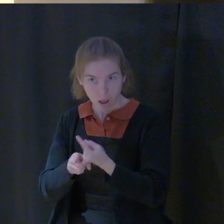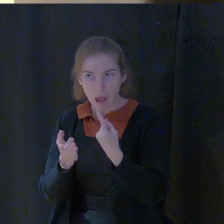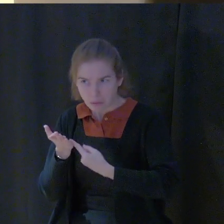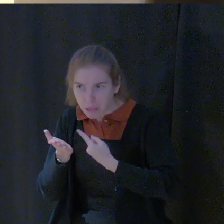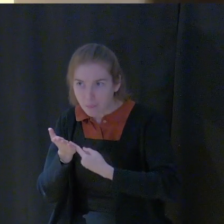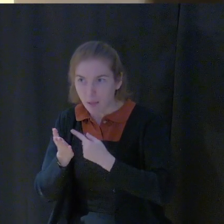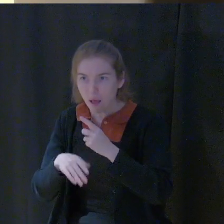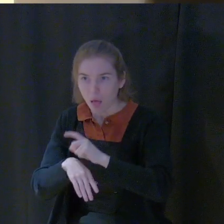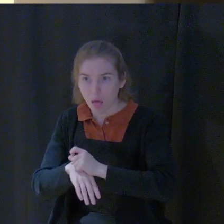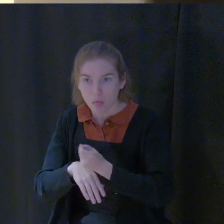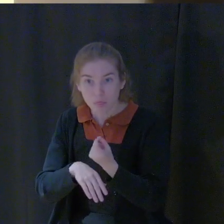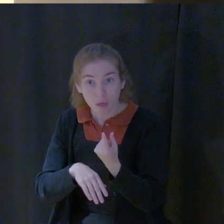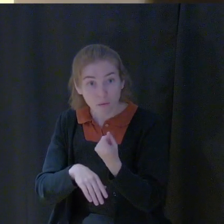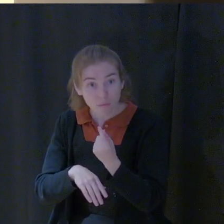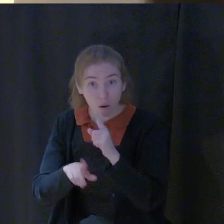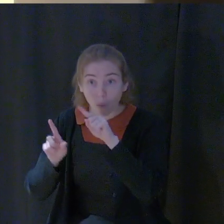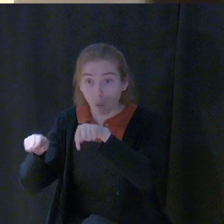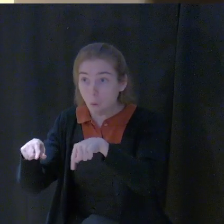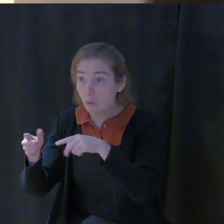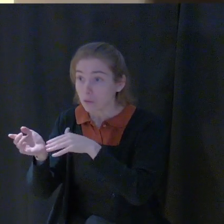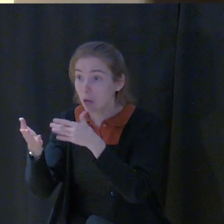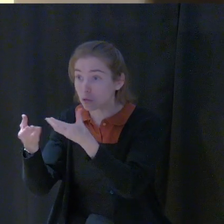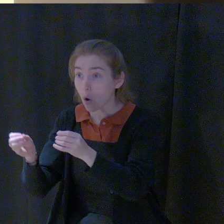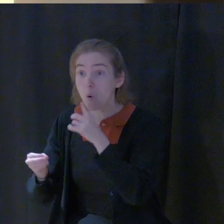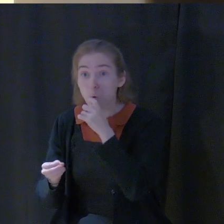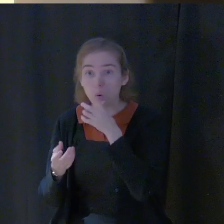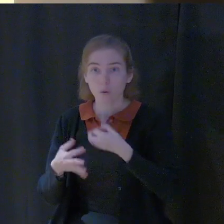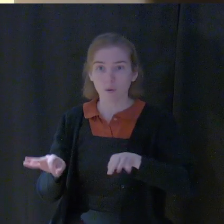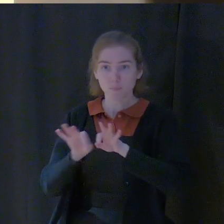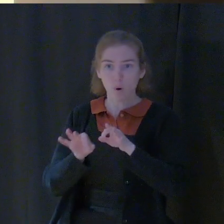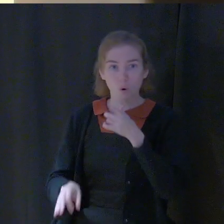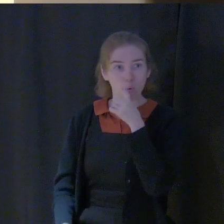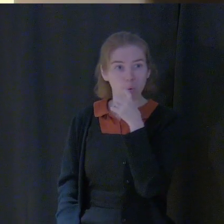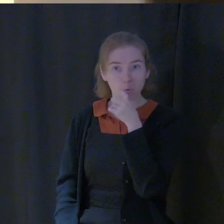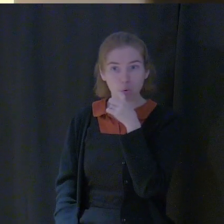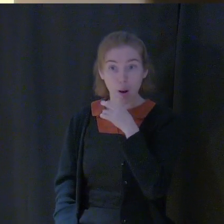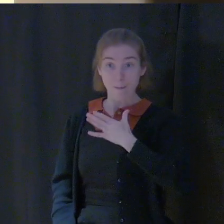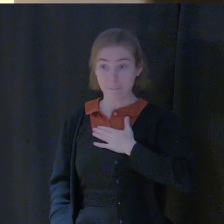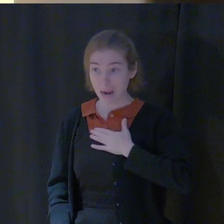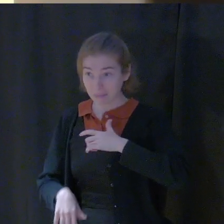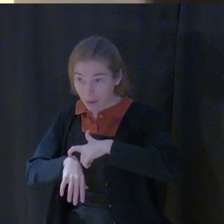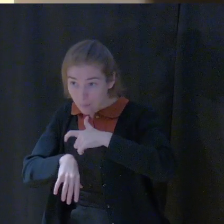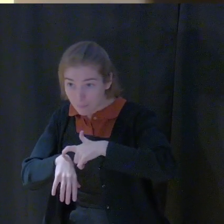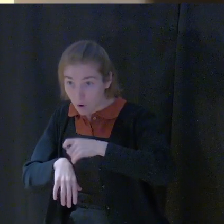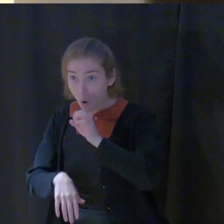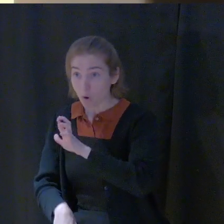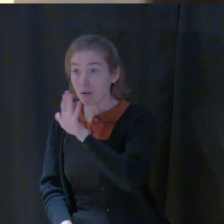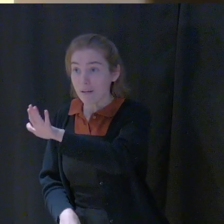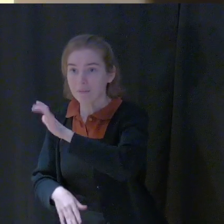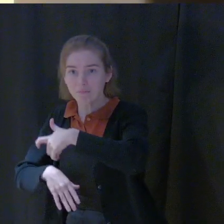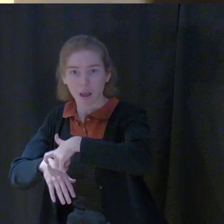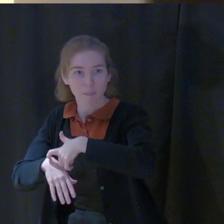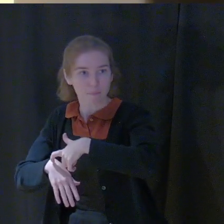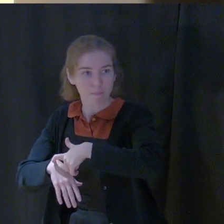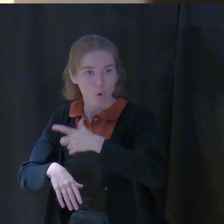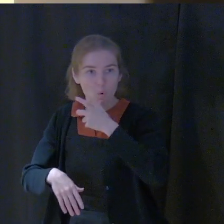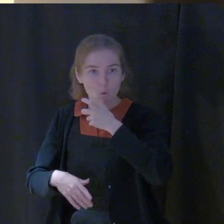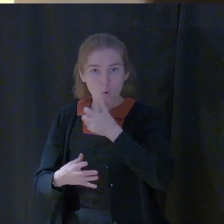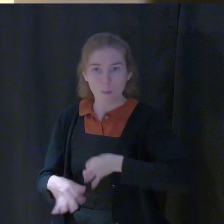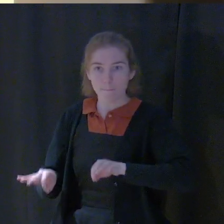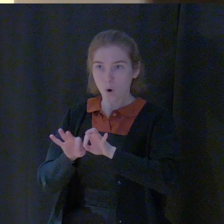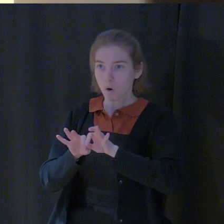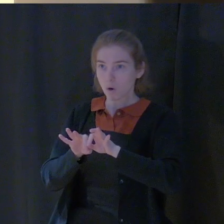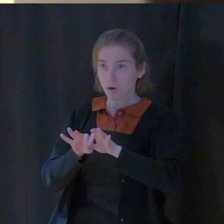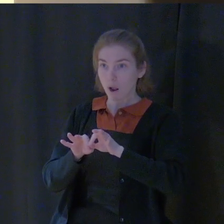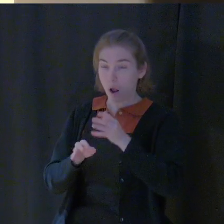Sometimes by 11, I get called into the doctor's office. Who's more important, my time or his? I